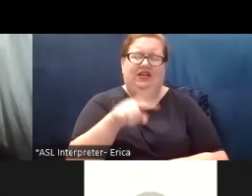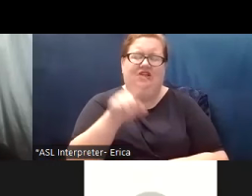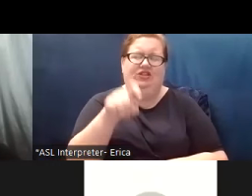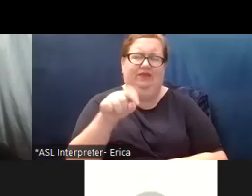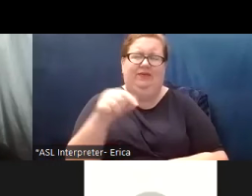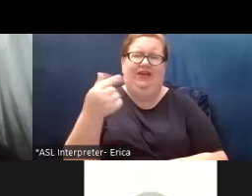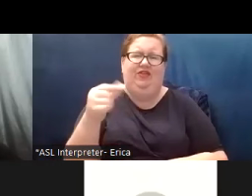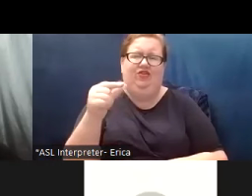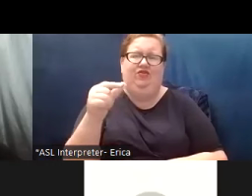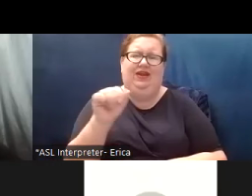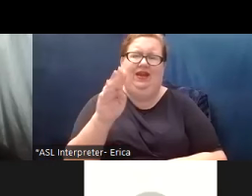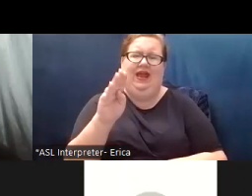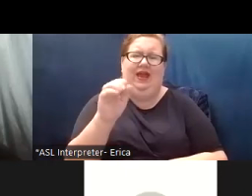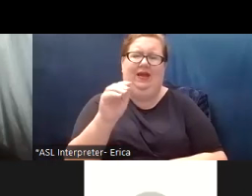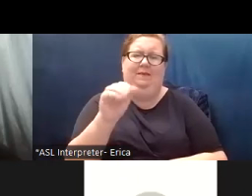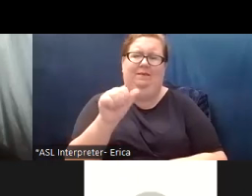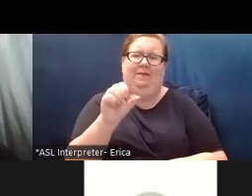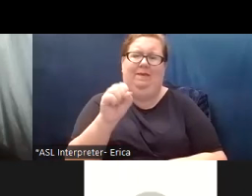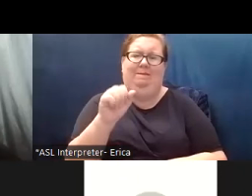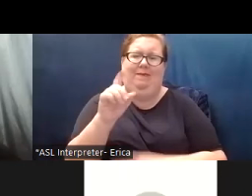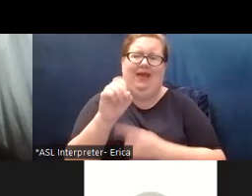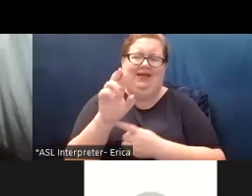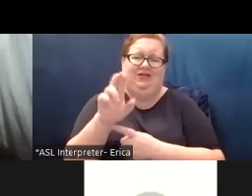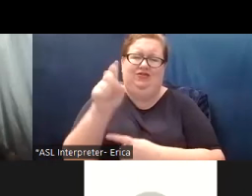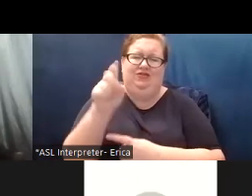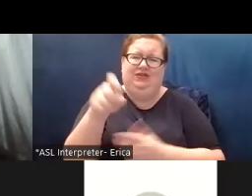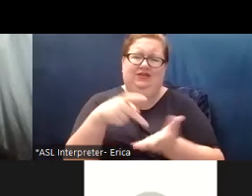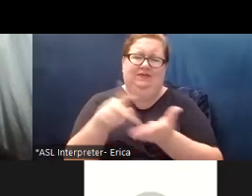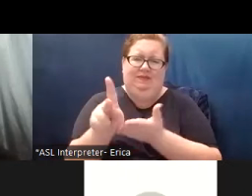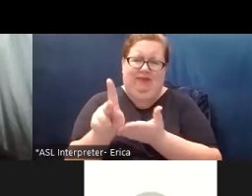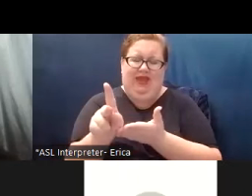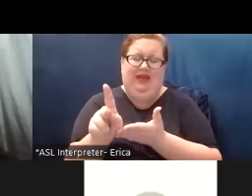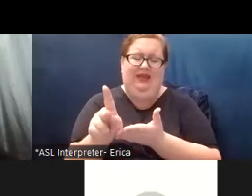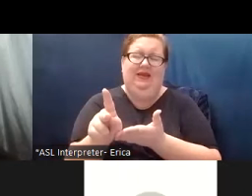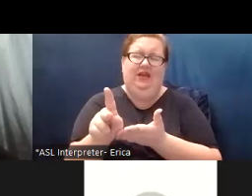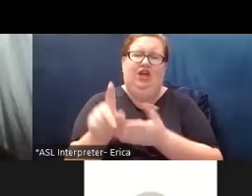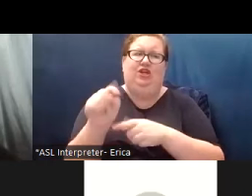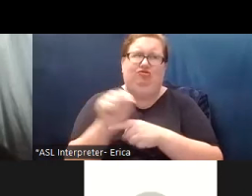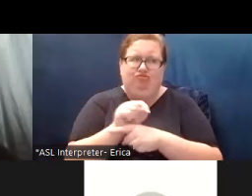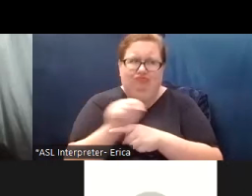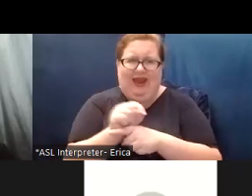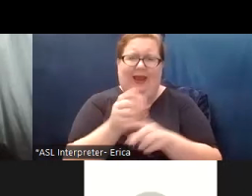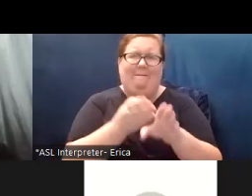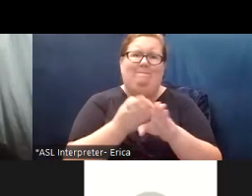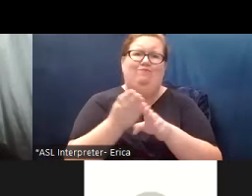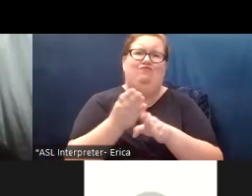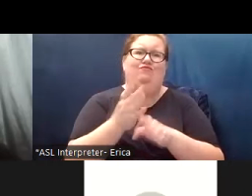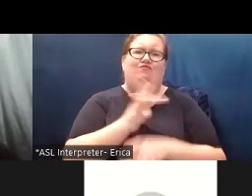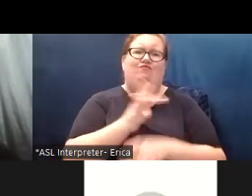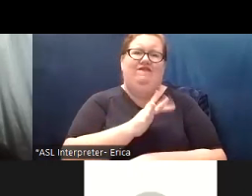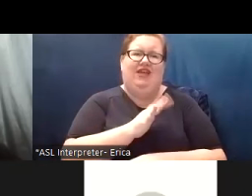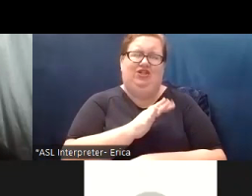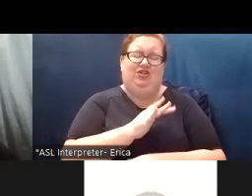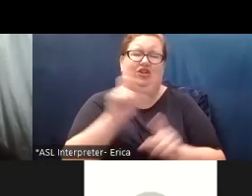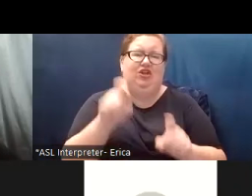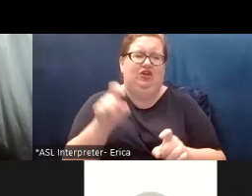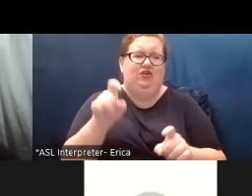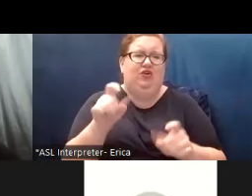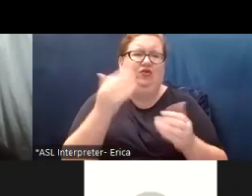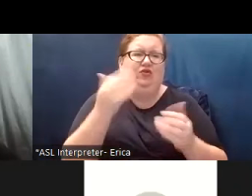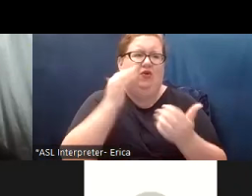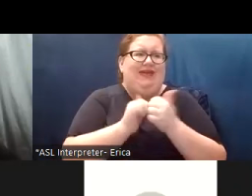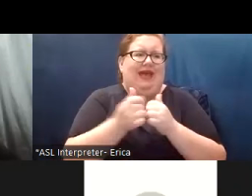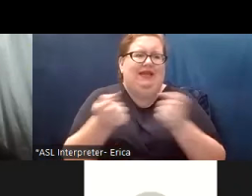green ambassadors should be paid, trained professionals who know how to deal with emergency